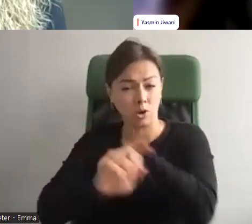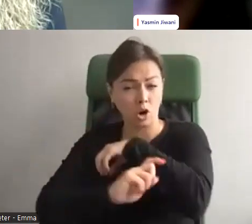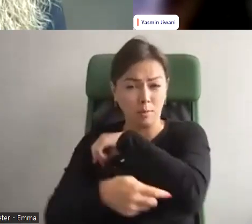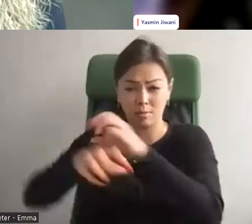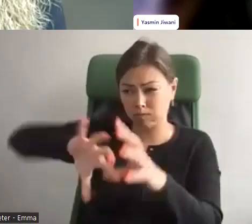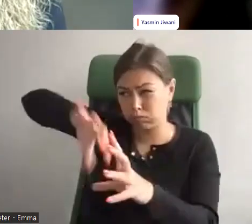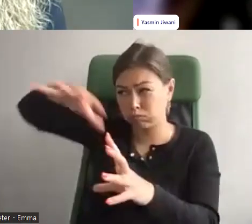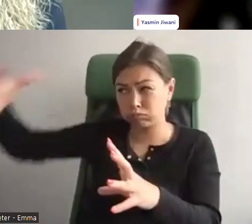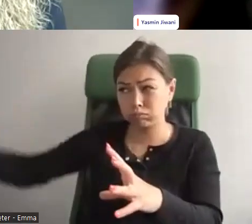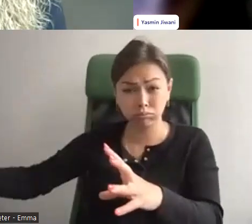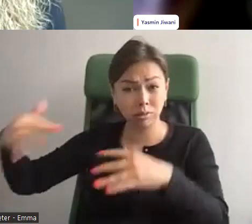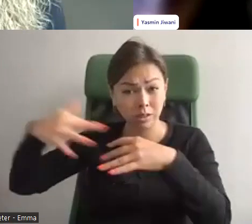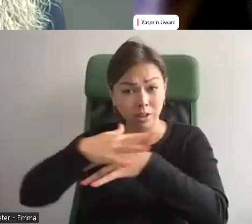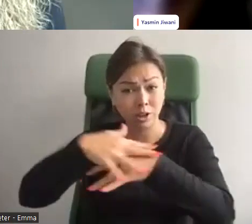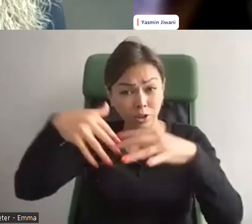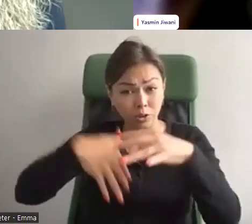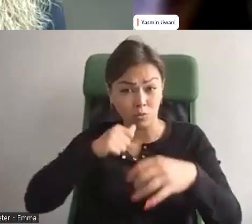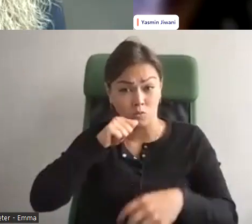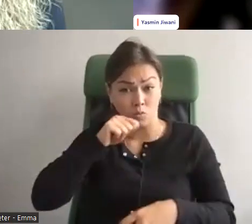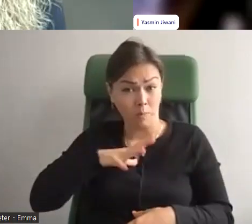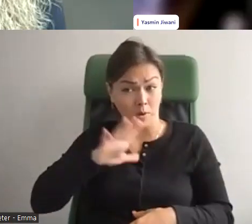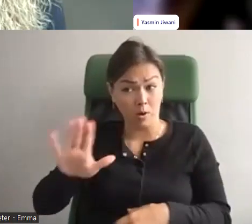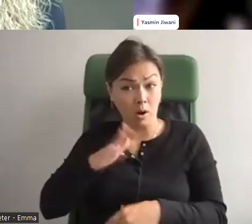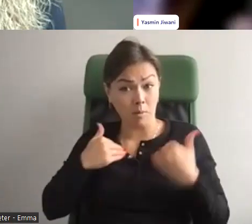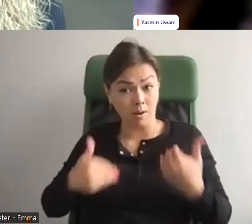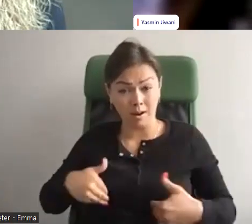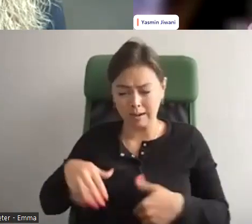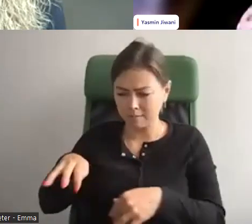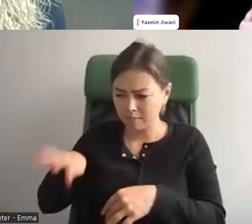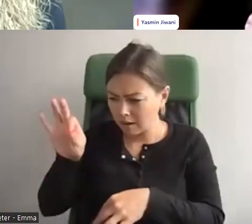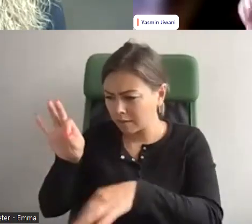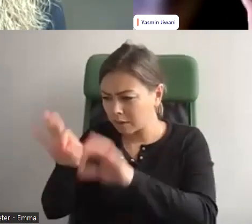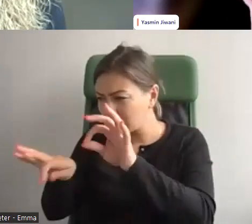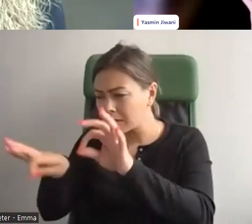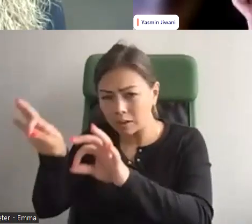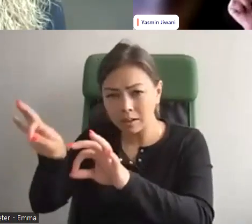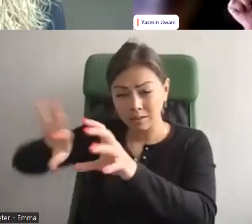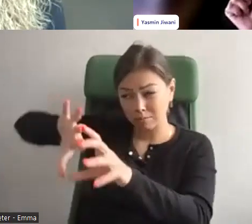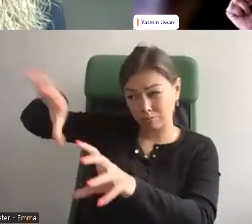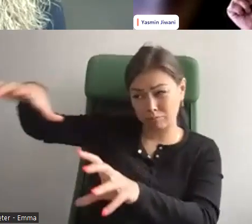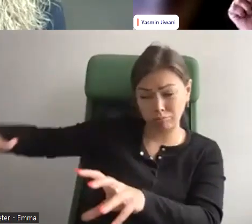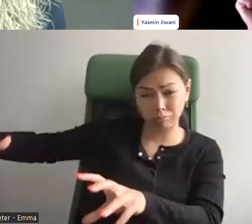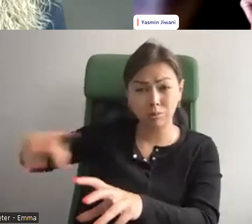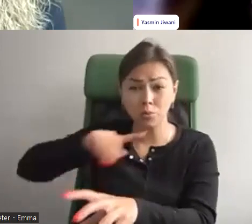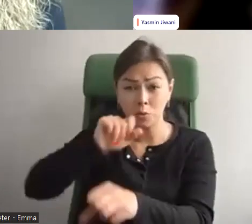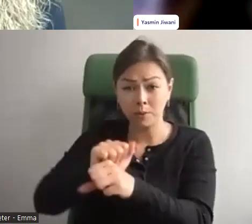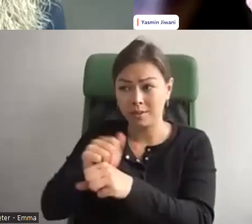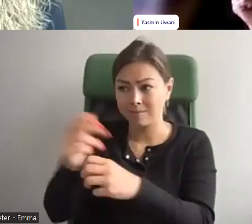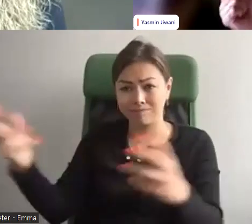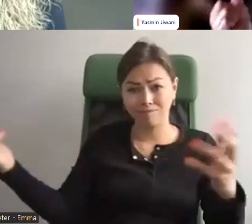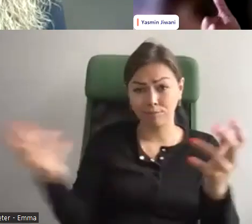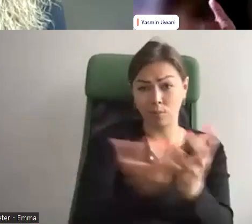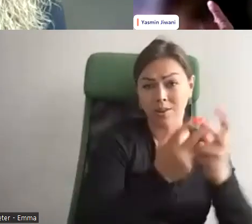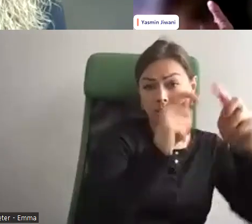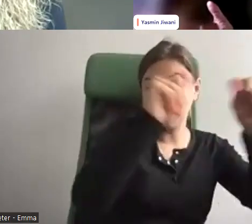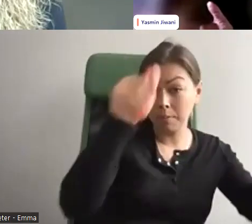women's bodies being found in the landfill is very much sort of like fitted into this frame. Well, you know, how